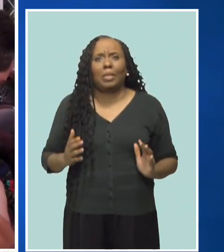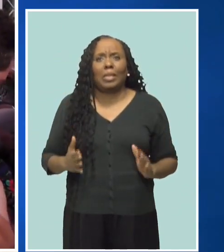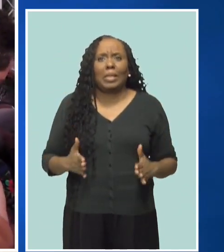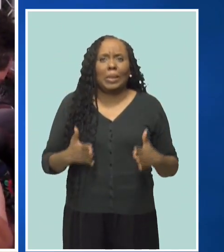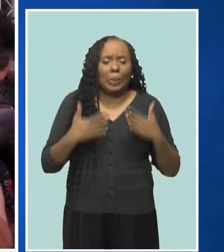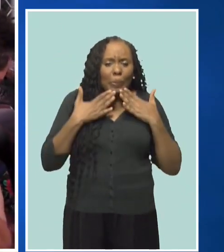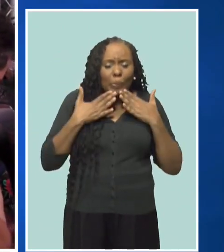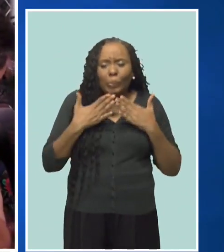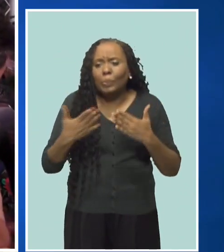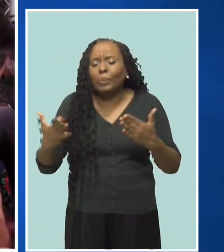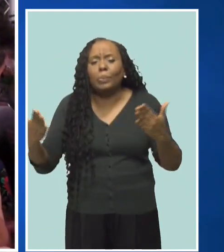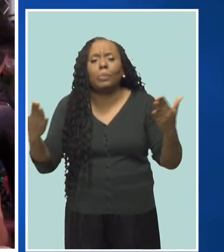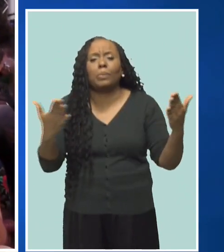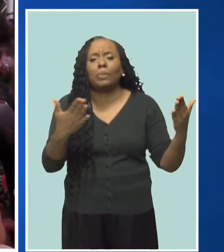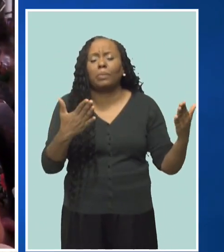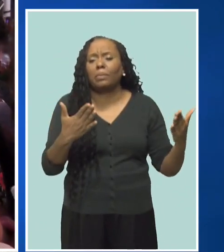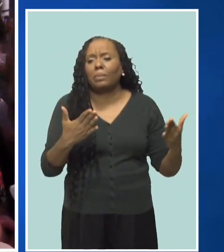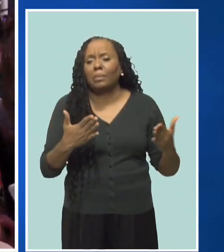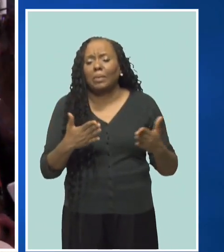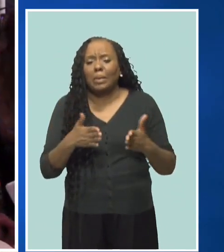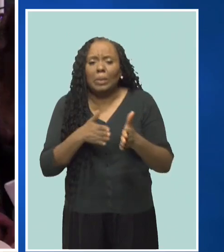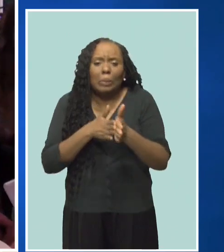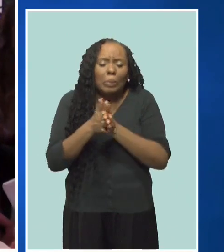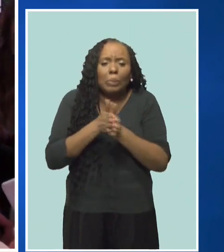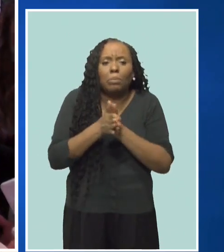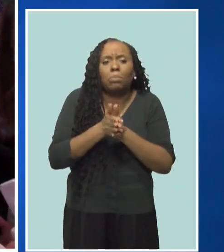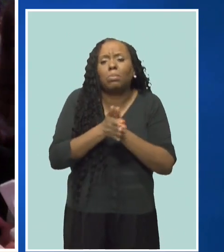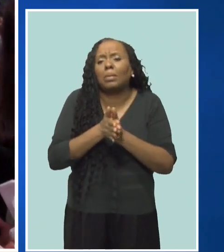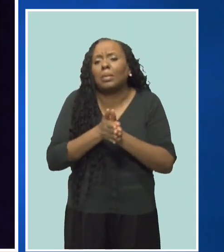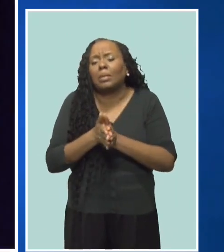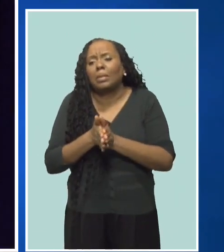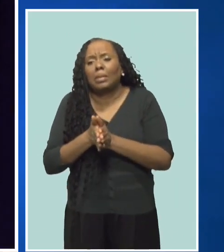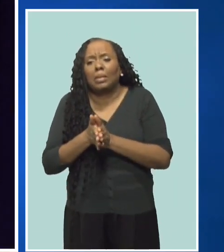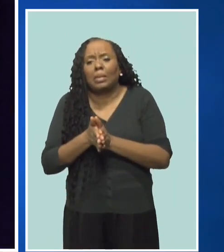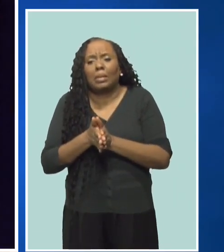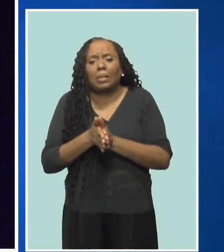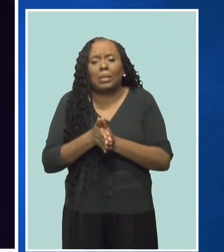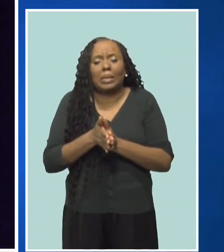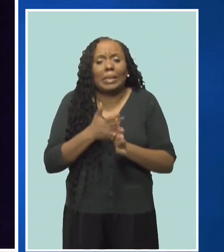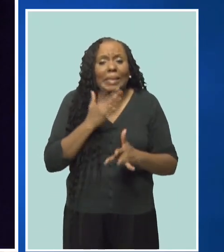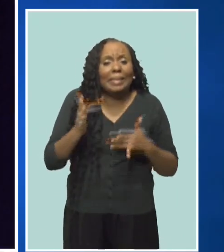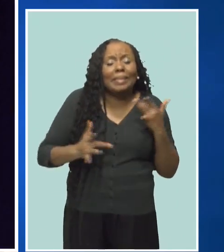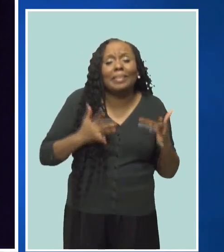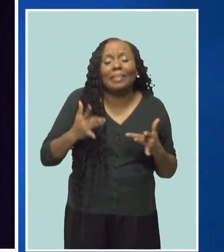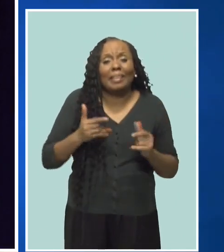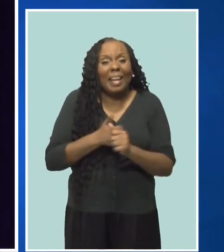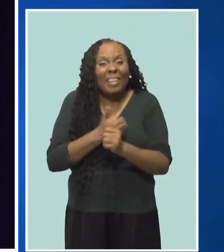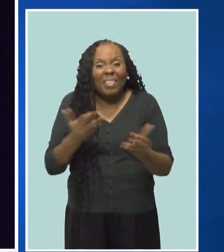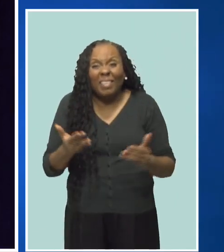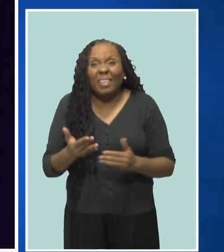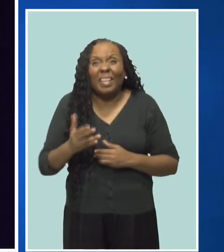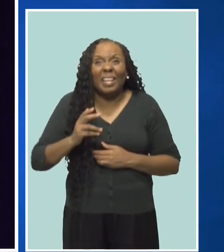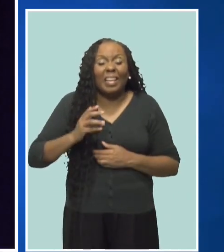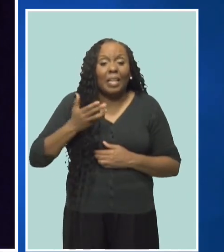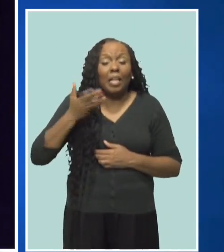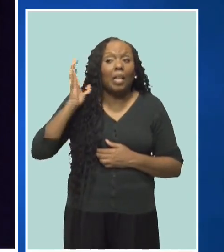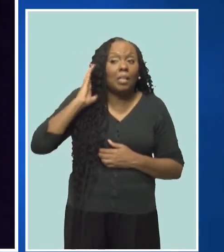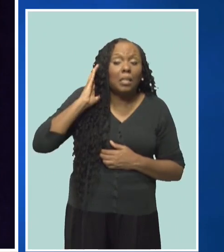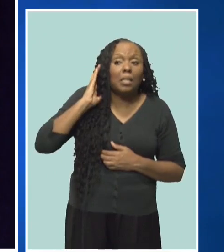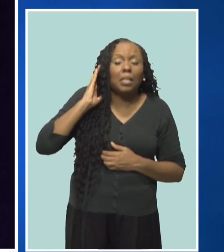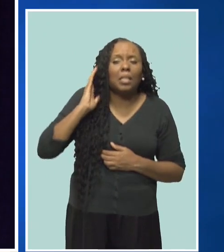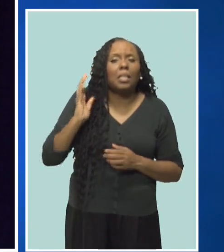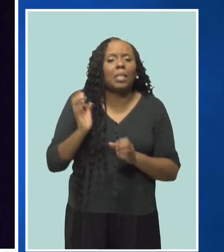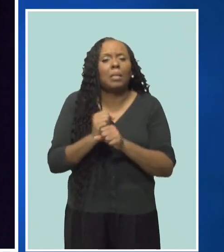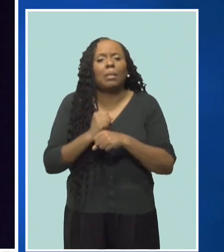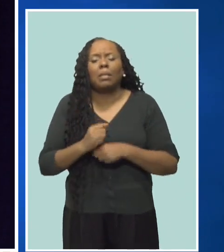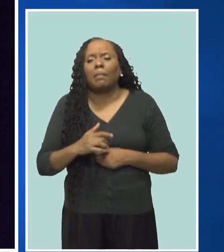grateful, and also enthusiastic, because everything that I've heard suggests and makes me